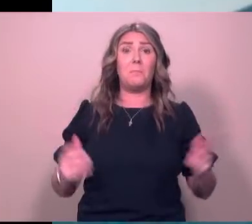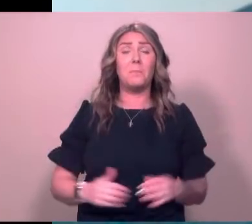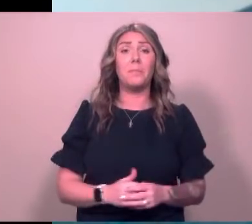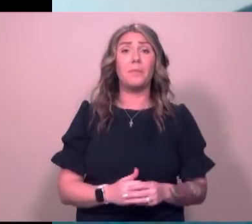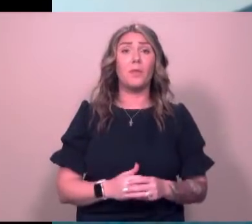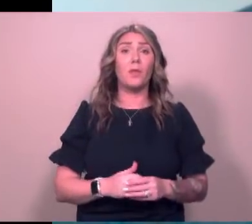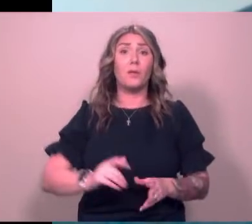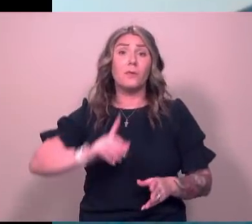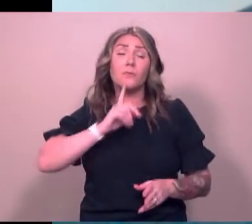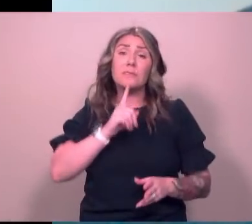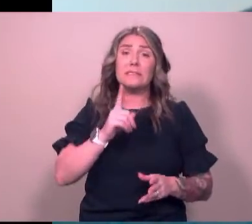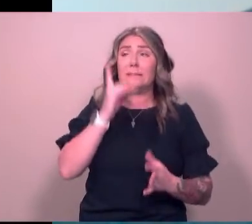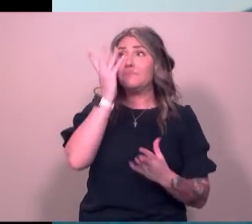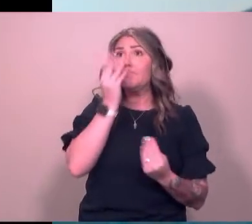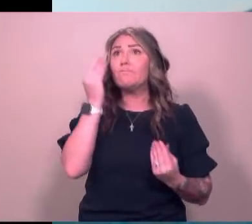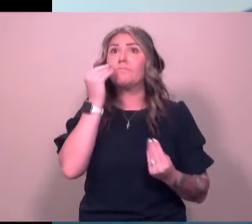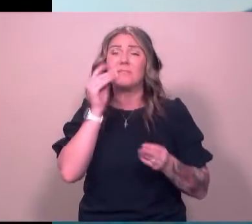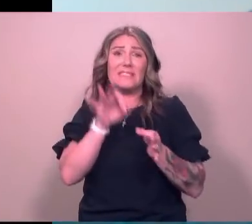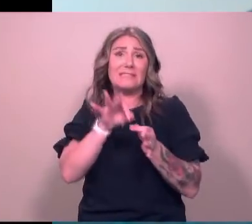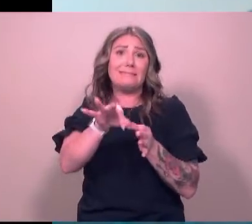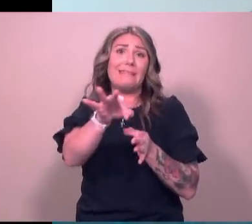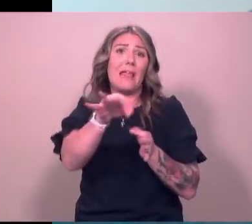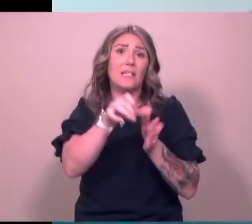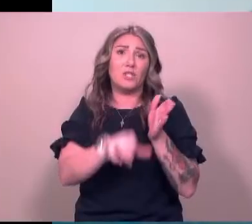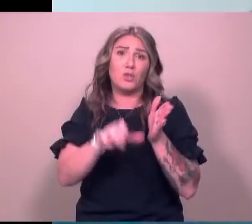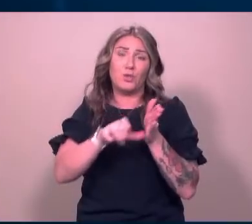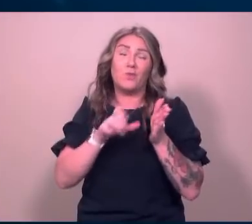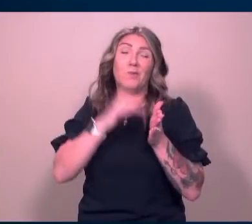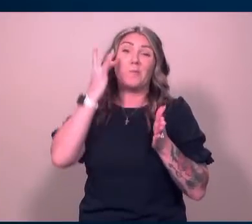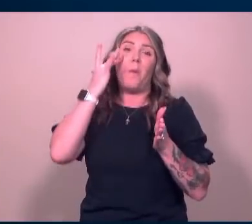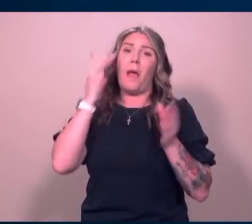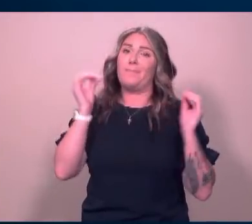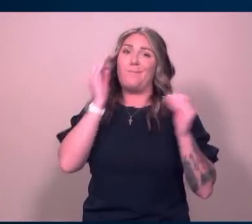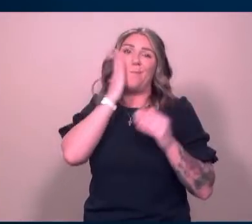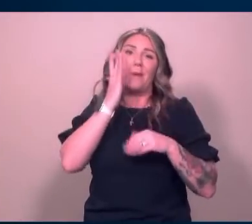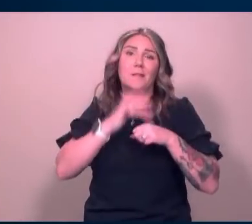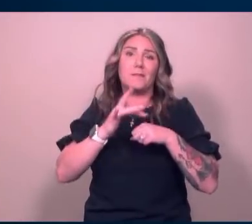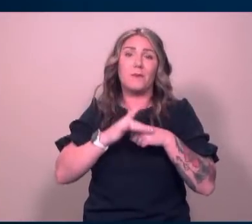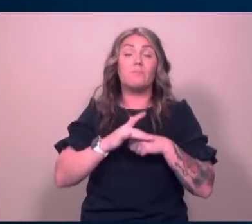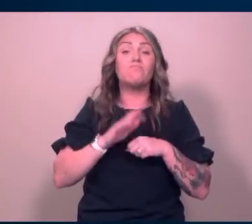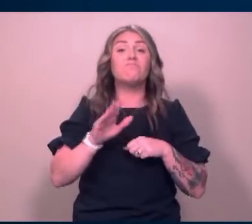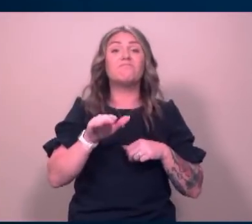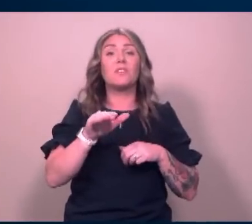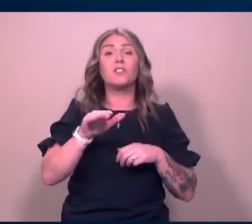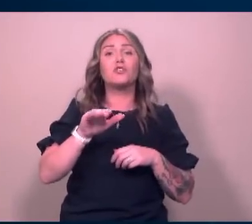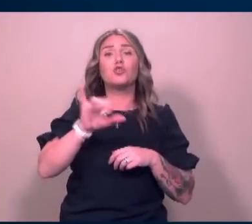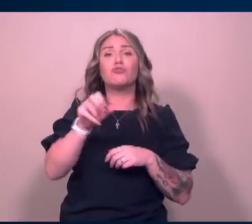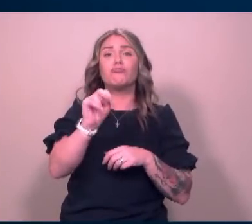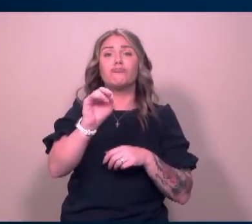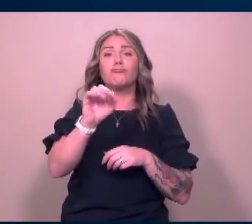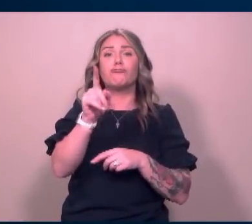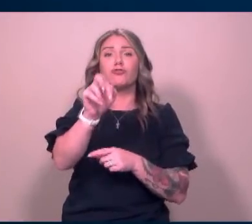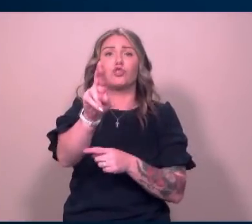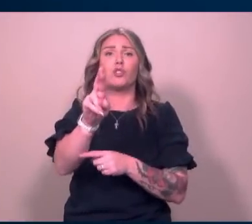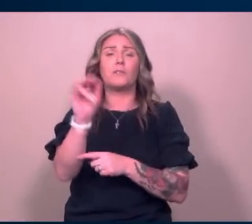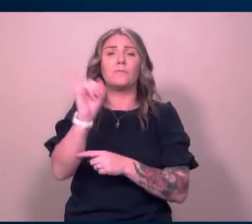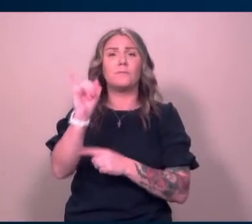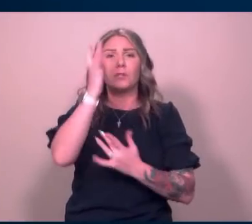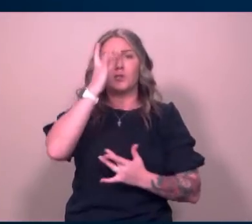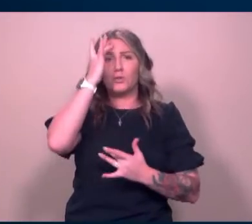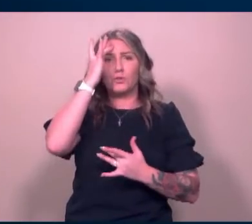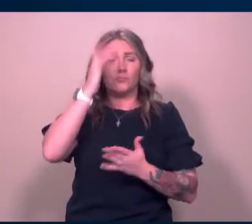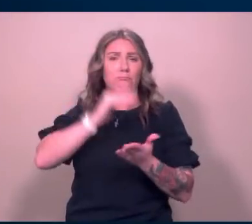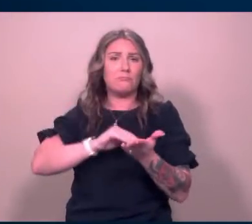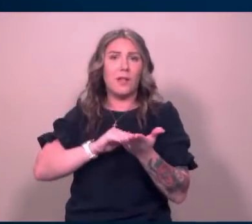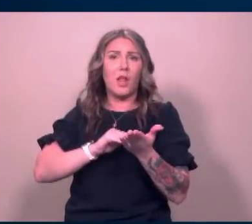about delaying some surgeries due to that. Dr. Jennifer Scrimshire is an infectious disease physician at Lawrence